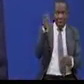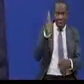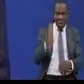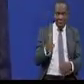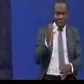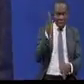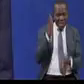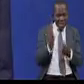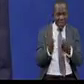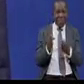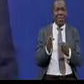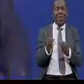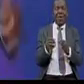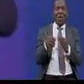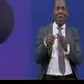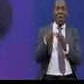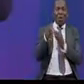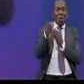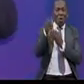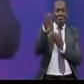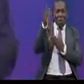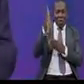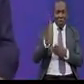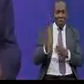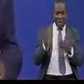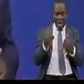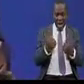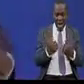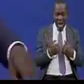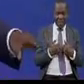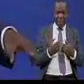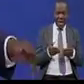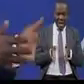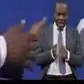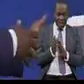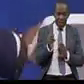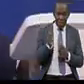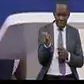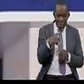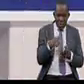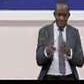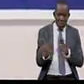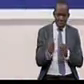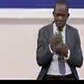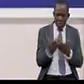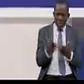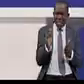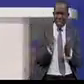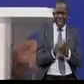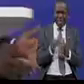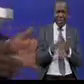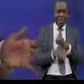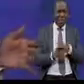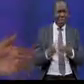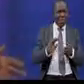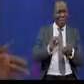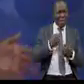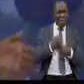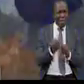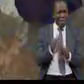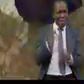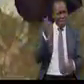unscientific, and just stretch the rod? He did, by faith. And then they came over like you will come